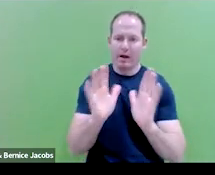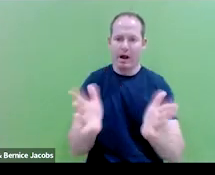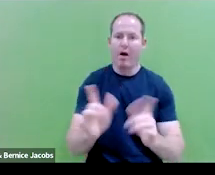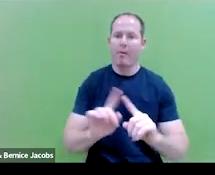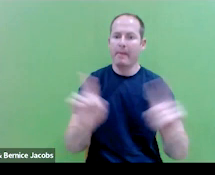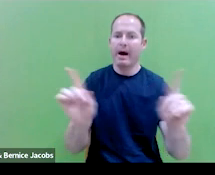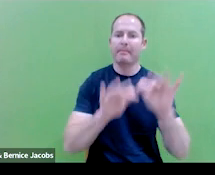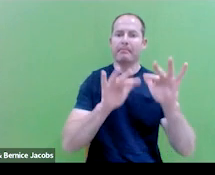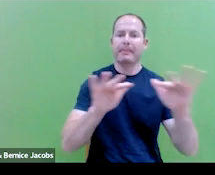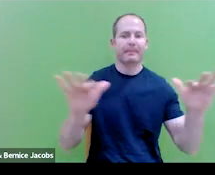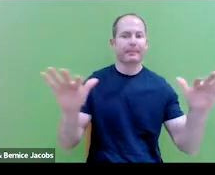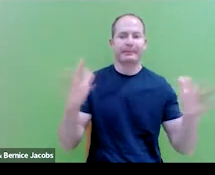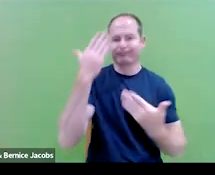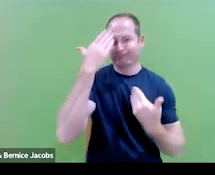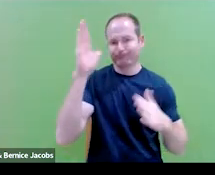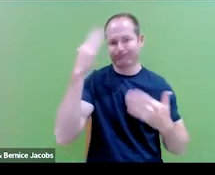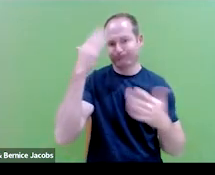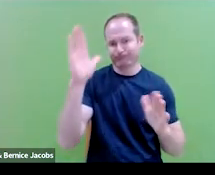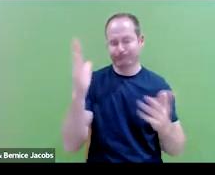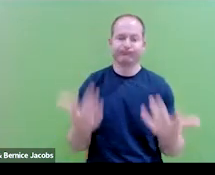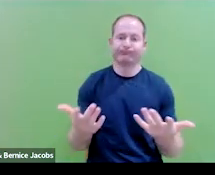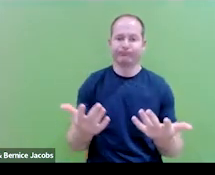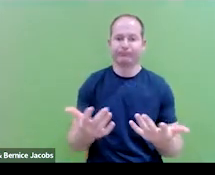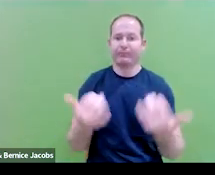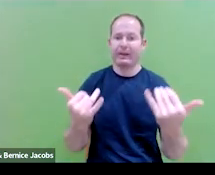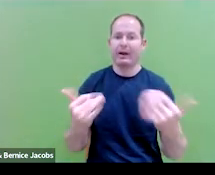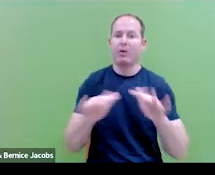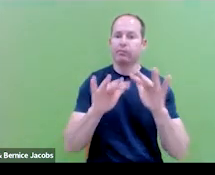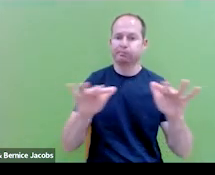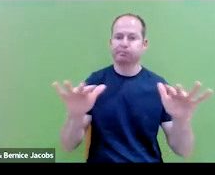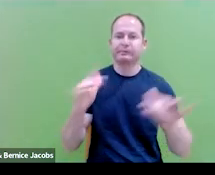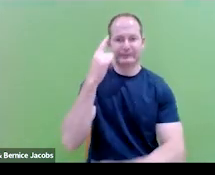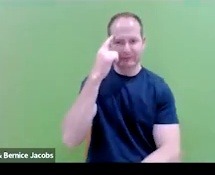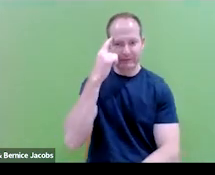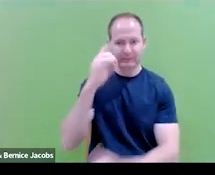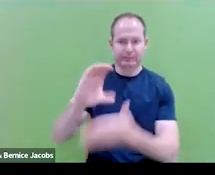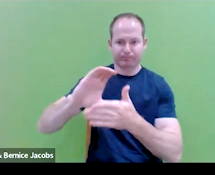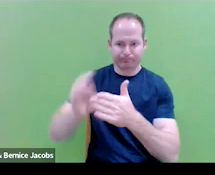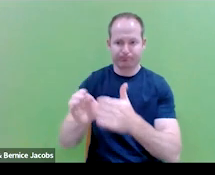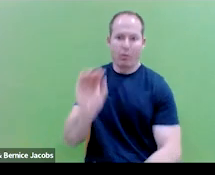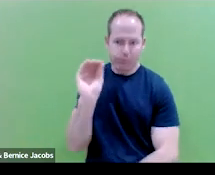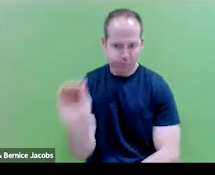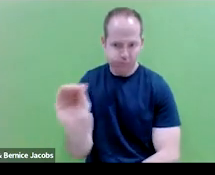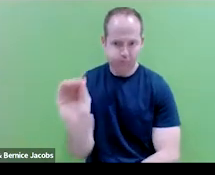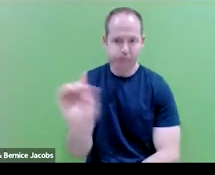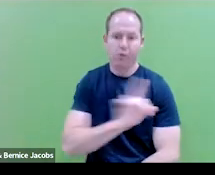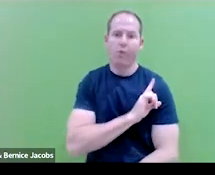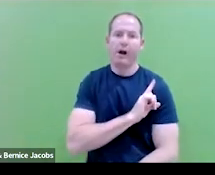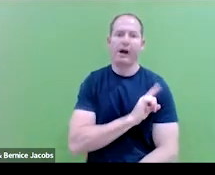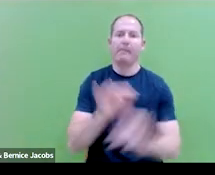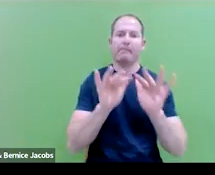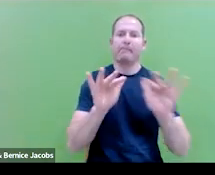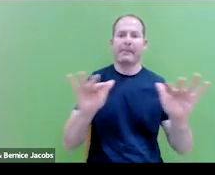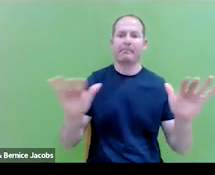so disability is imposed by society. It's a construct that we've seen happen because we've not accommodated people with